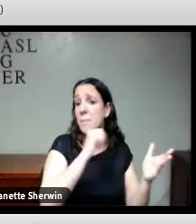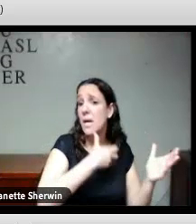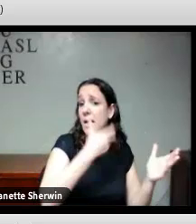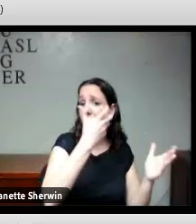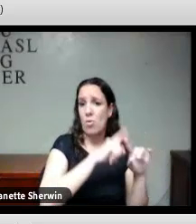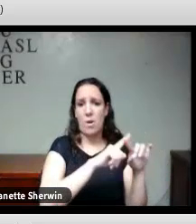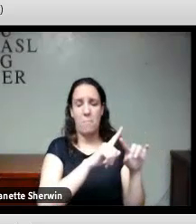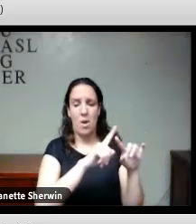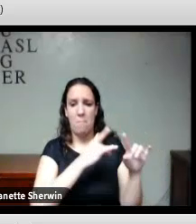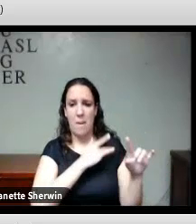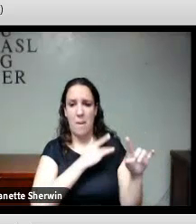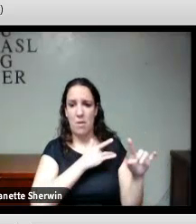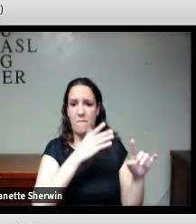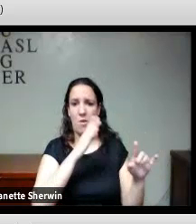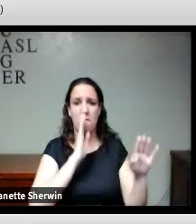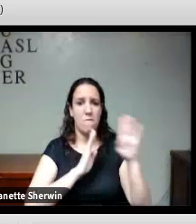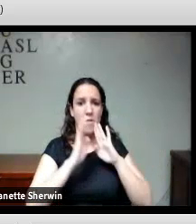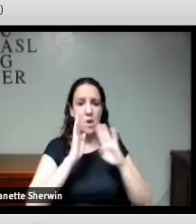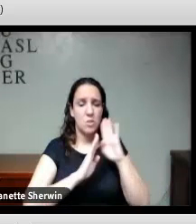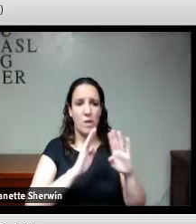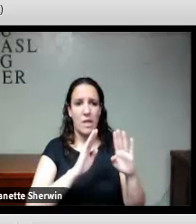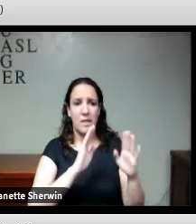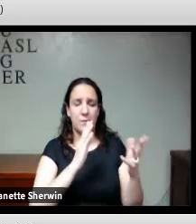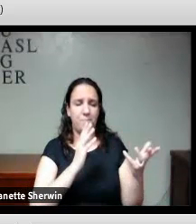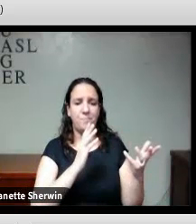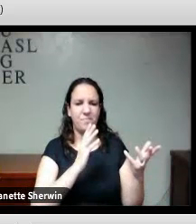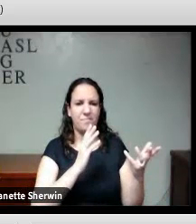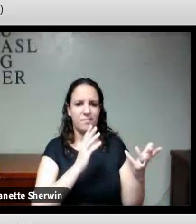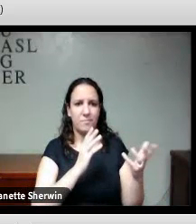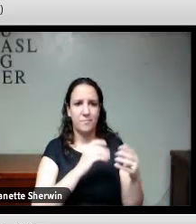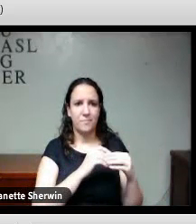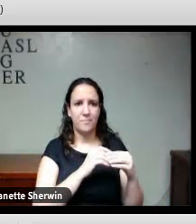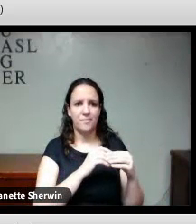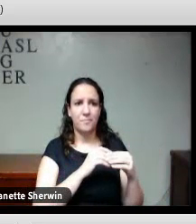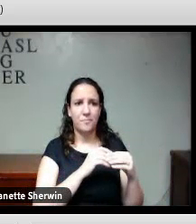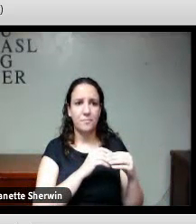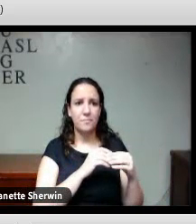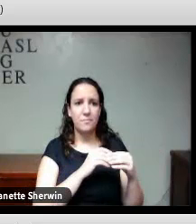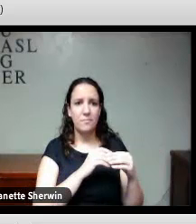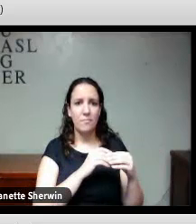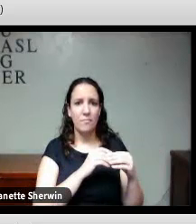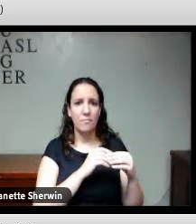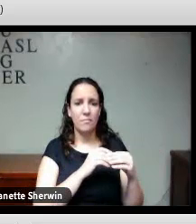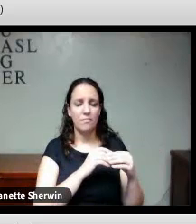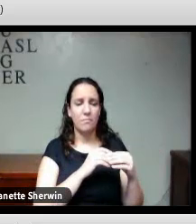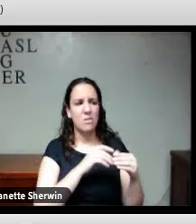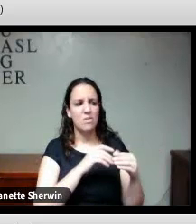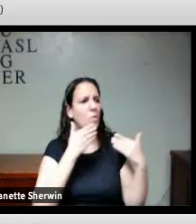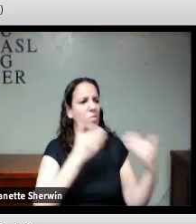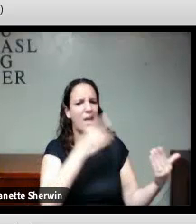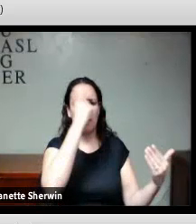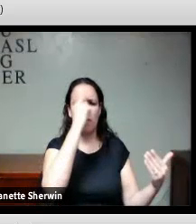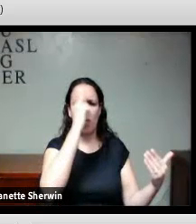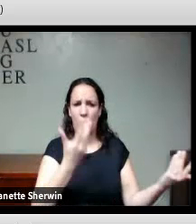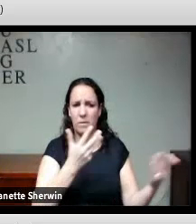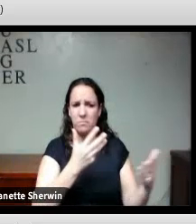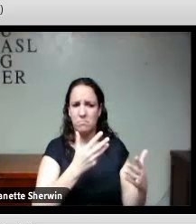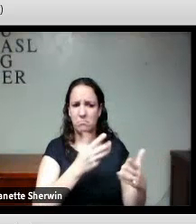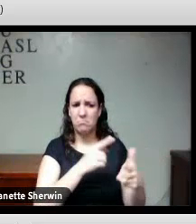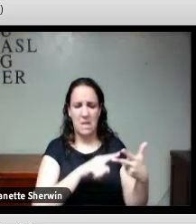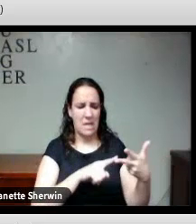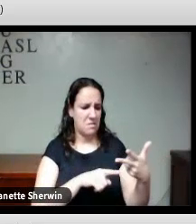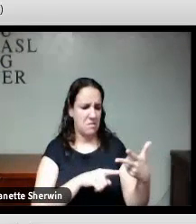frustrated, irritated, resentful, whatever it might be. What are some of the things you feel you can honestly thank them for? Let's come up with a list of at least